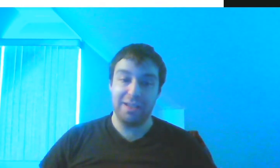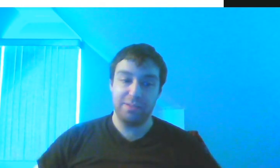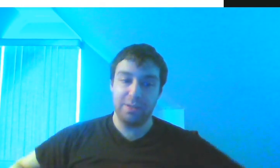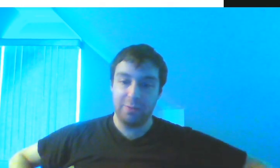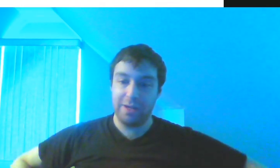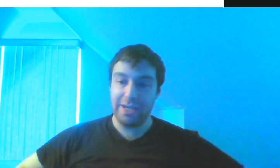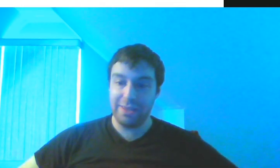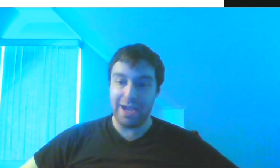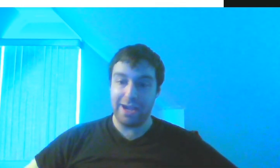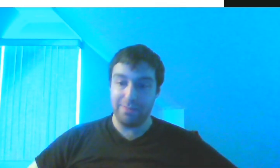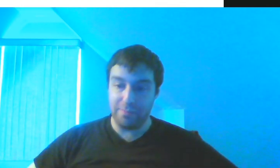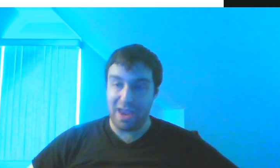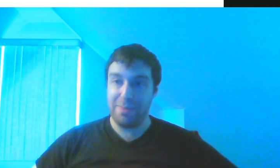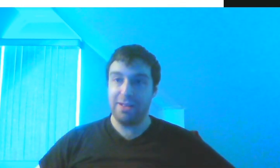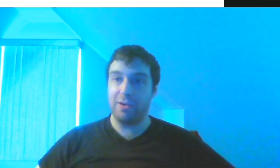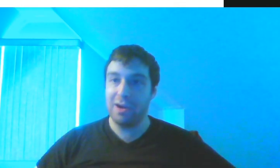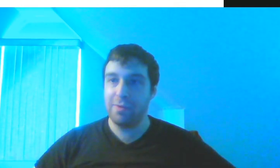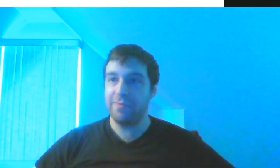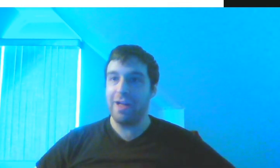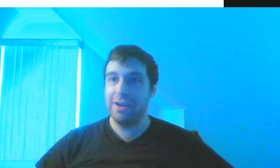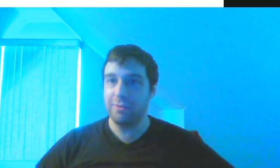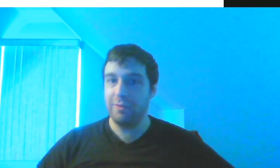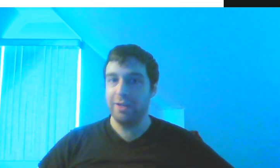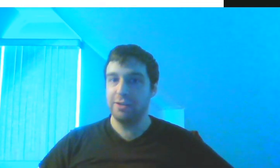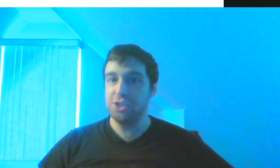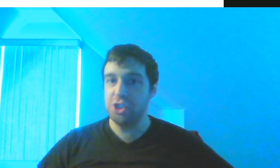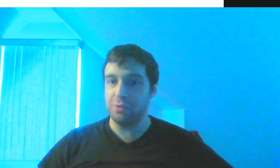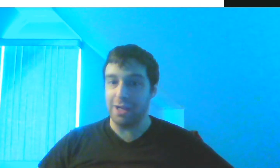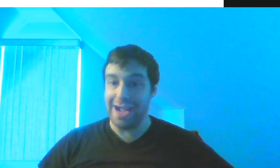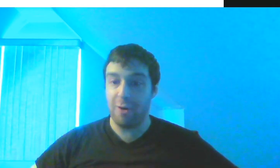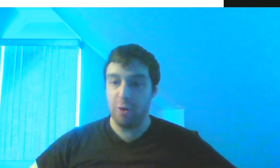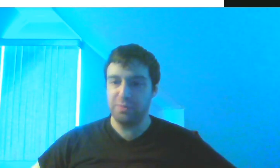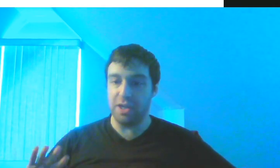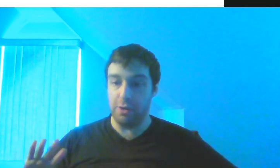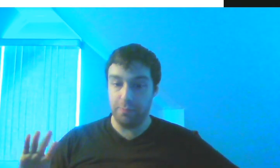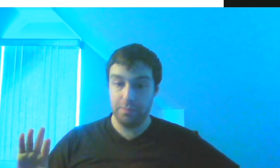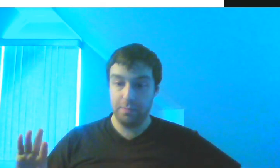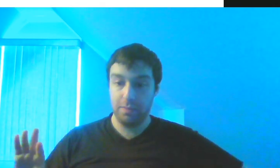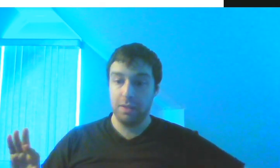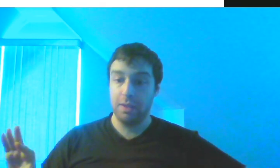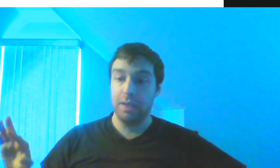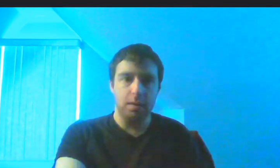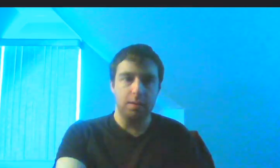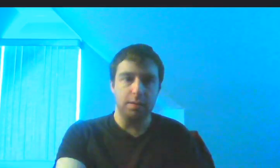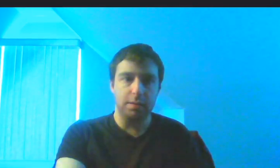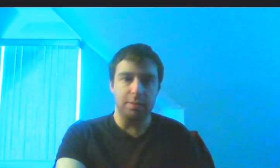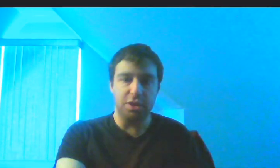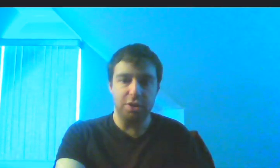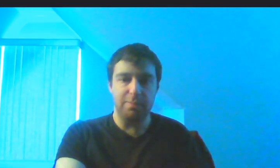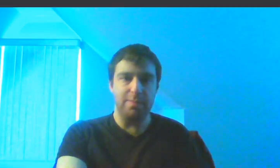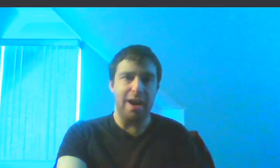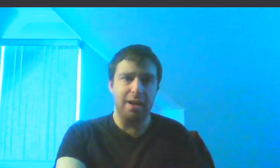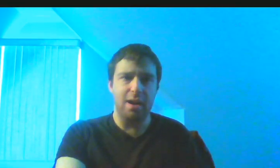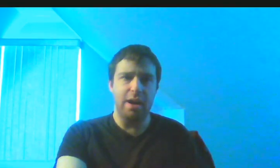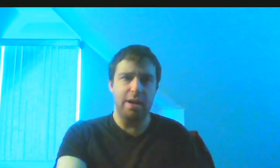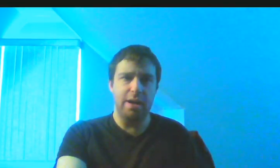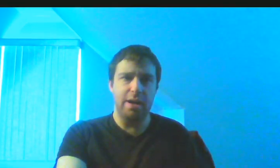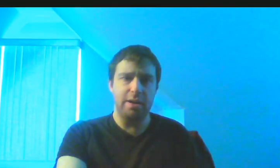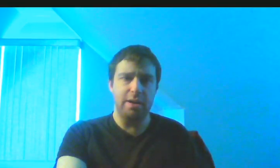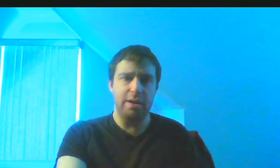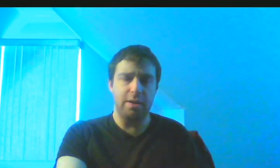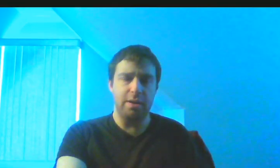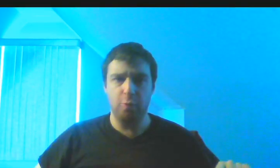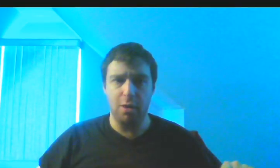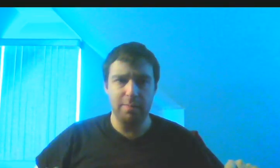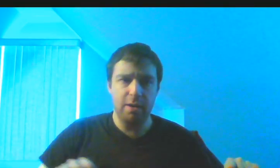the possibility that maybe the curve will flatten earlier in June. I'd hope so. We should be back on.